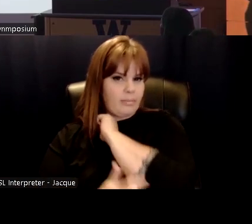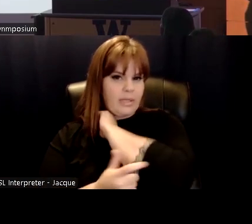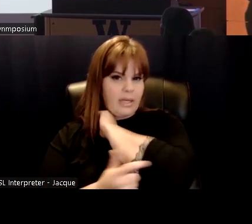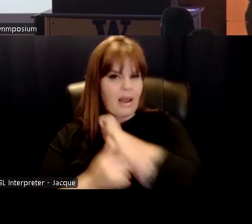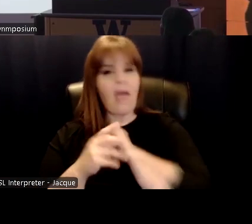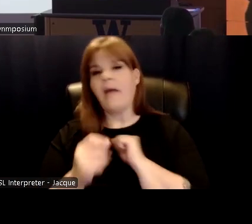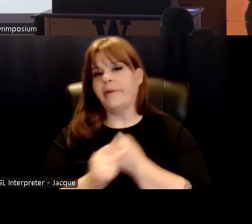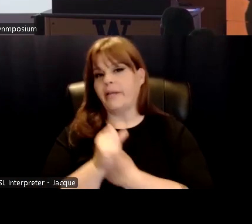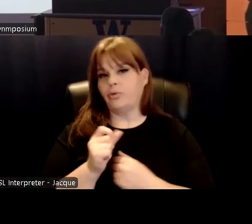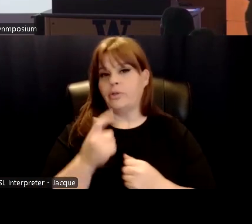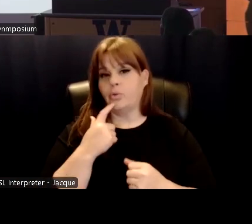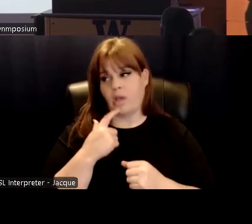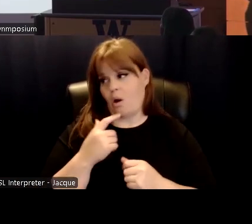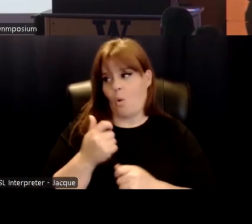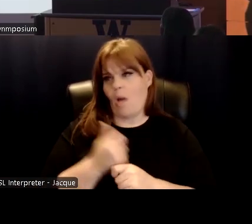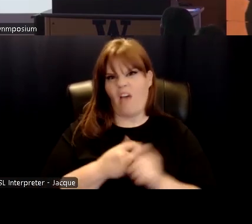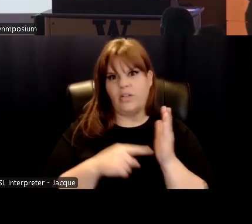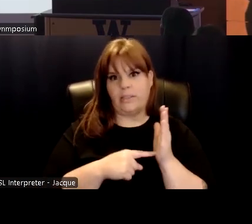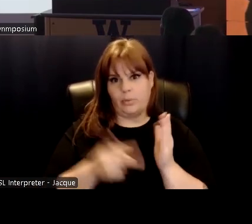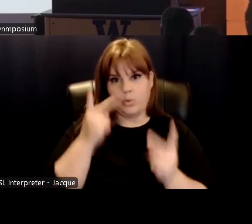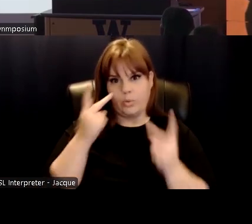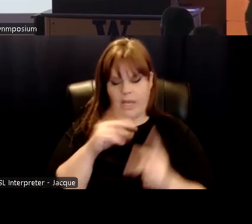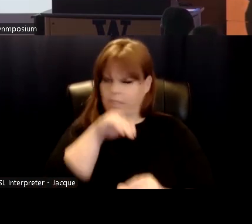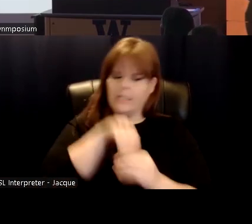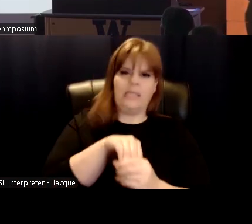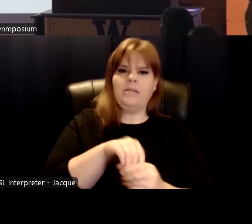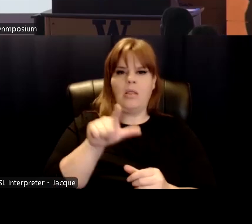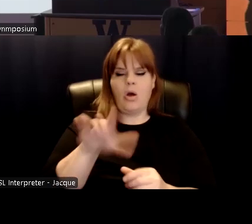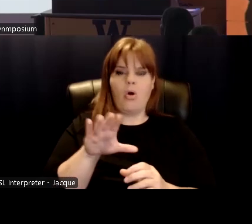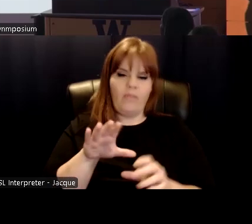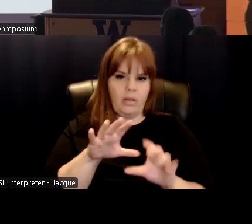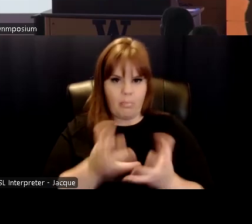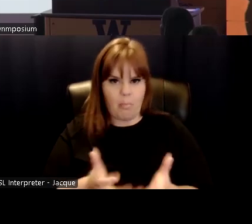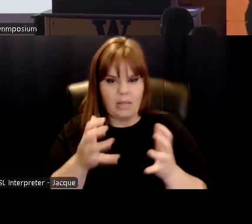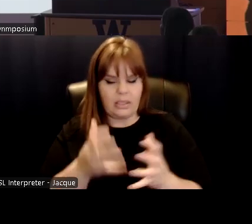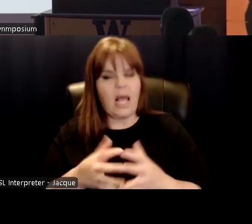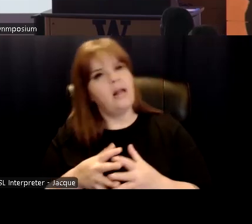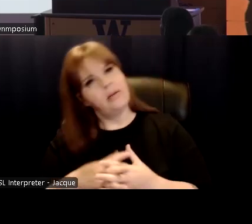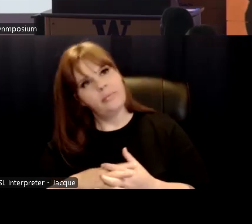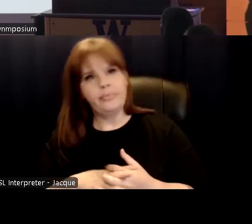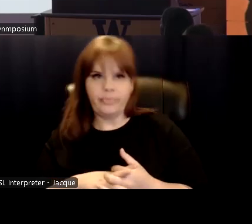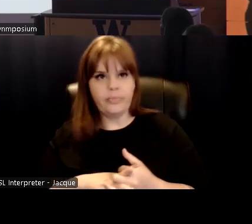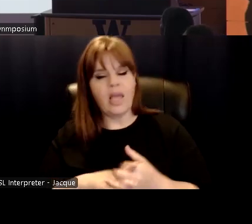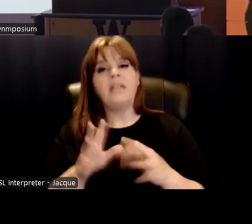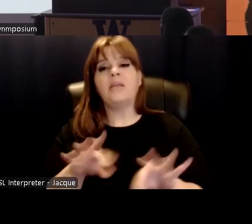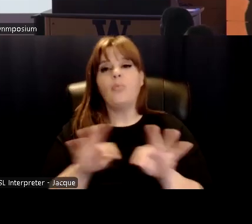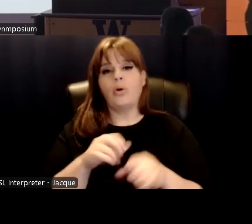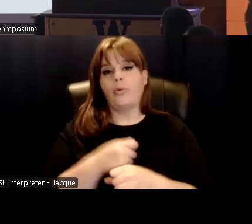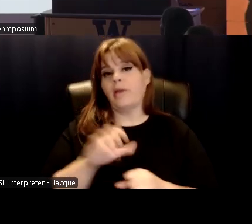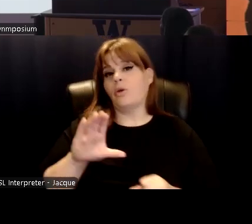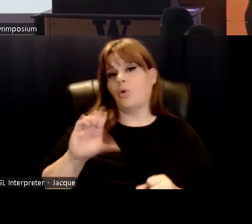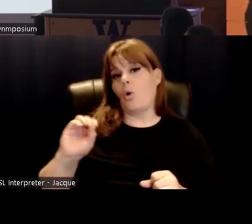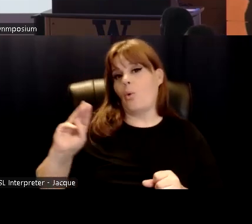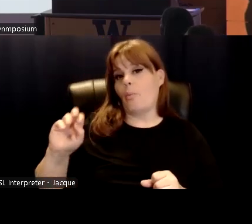symptom that you see into that basket. And it's important to make those comorbid diagnoses or alternate